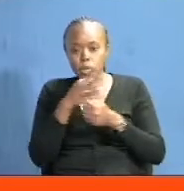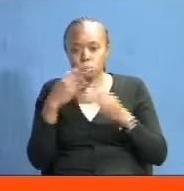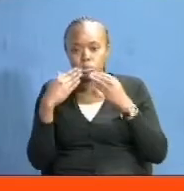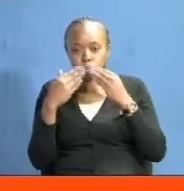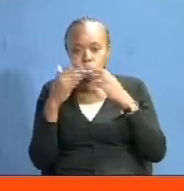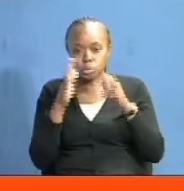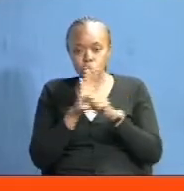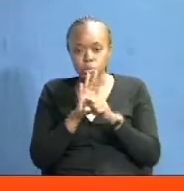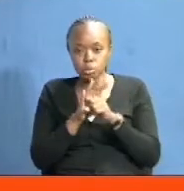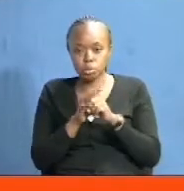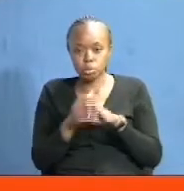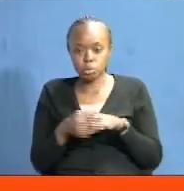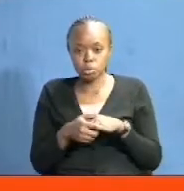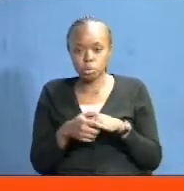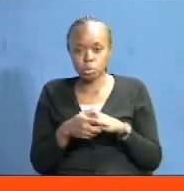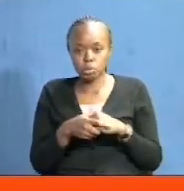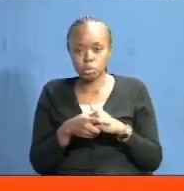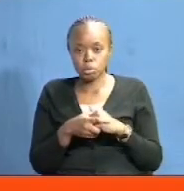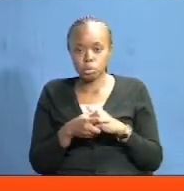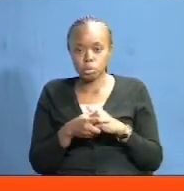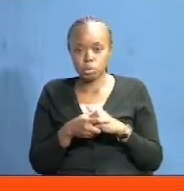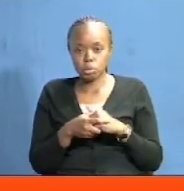much.